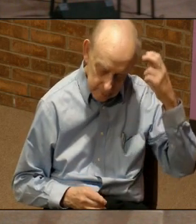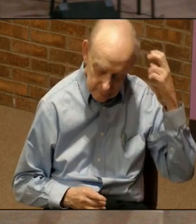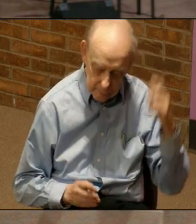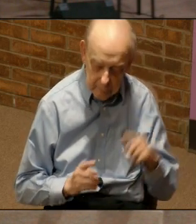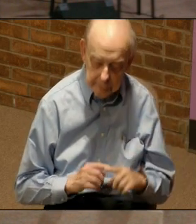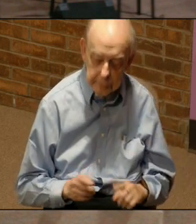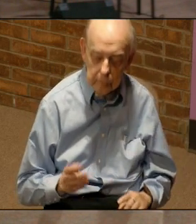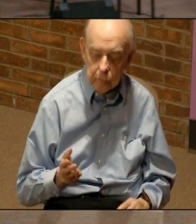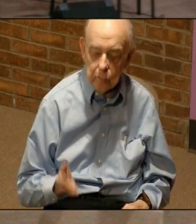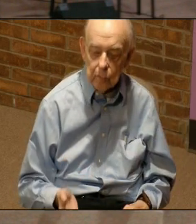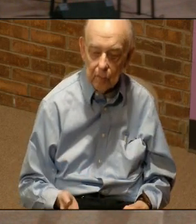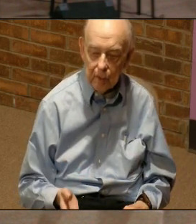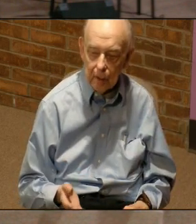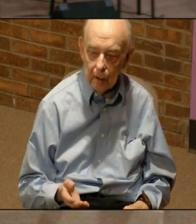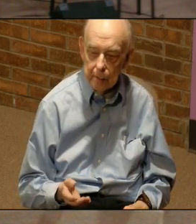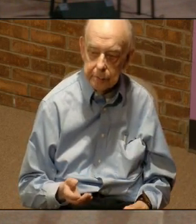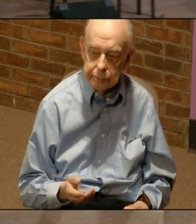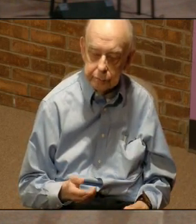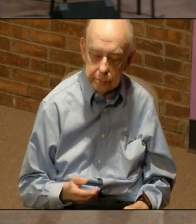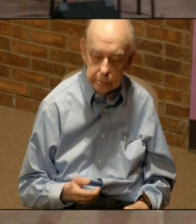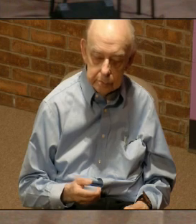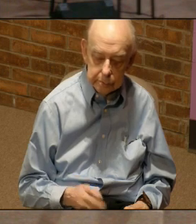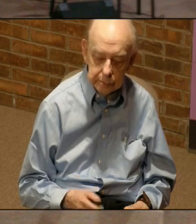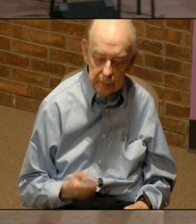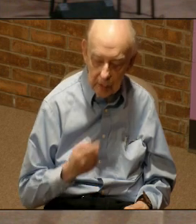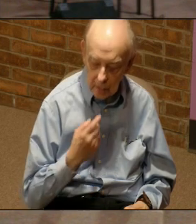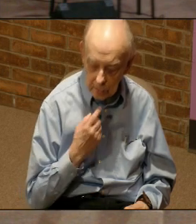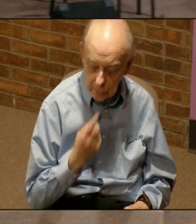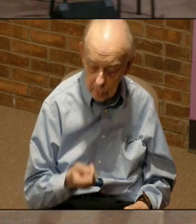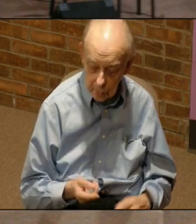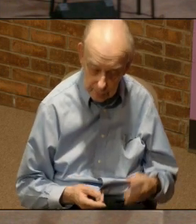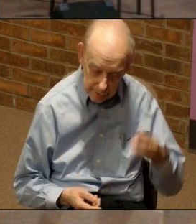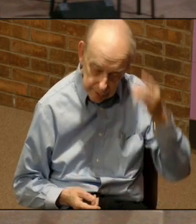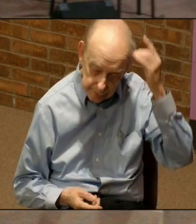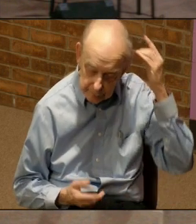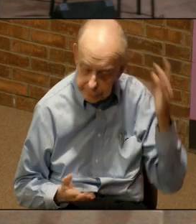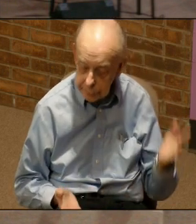But here's what was told to Daniel.